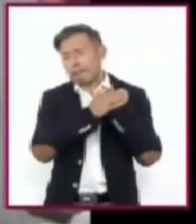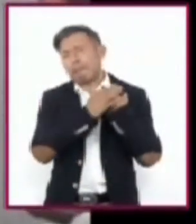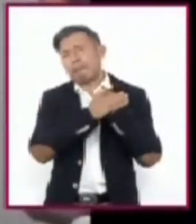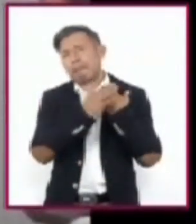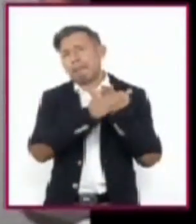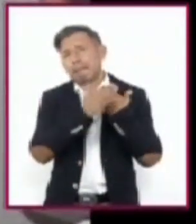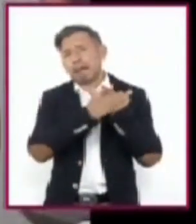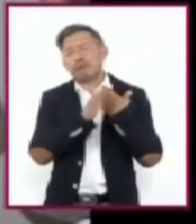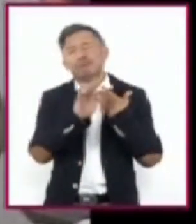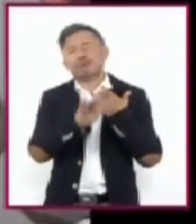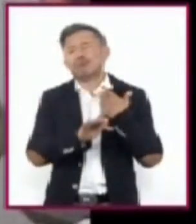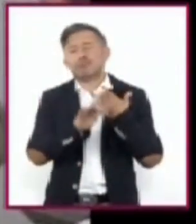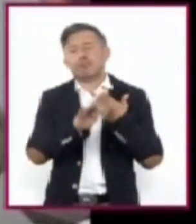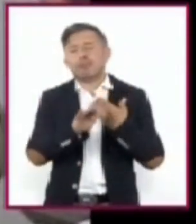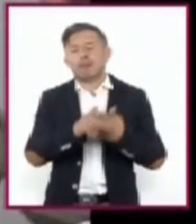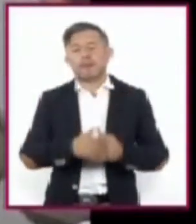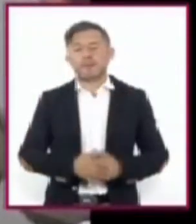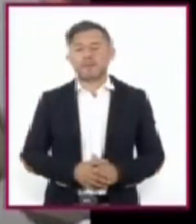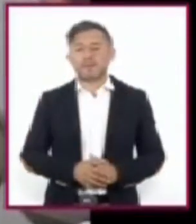He's excited.